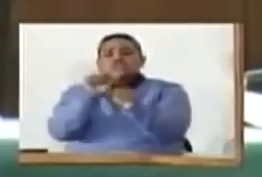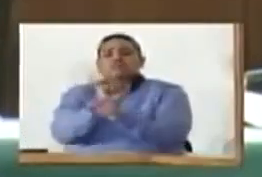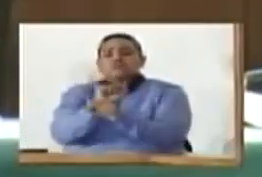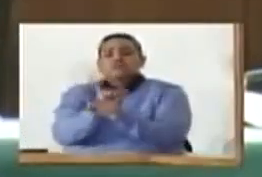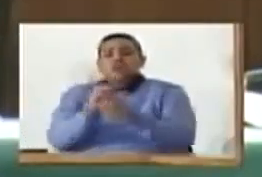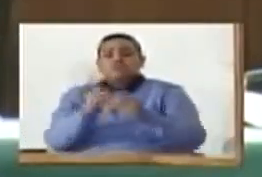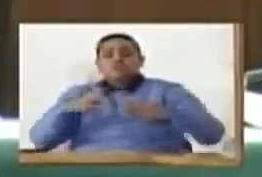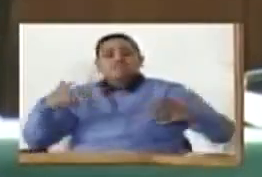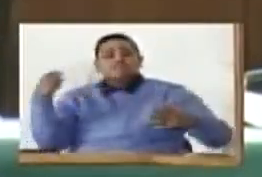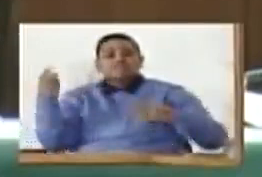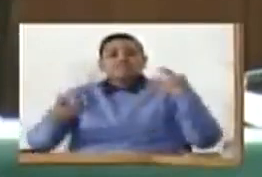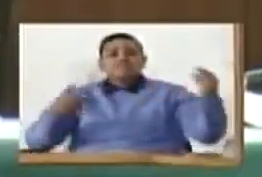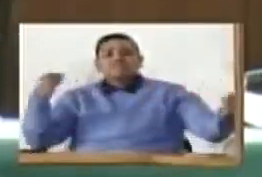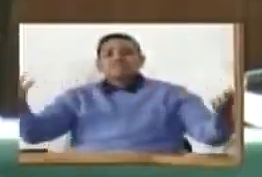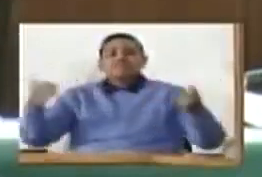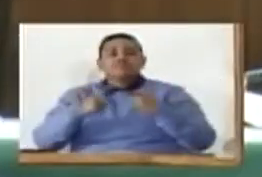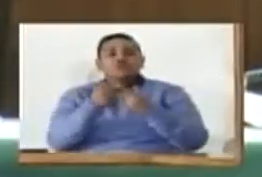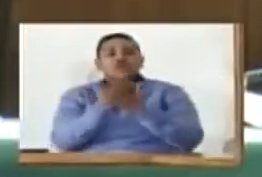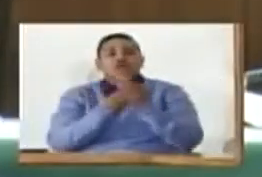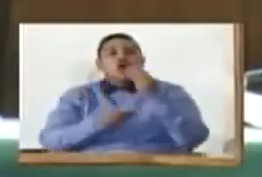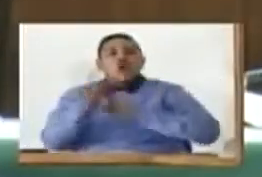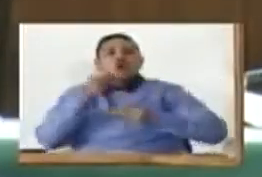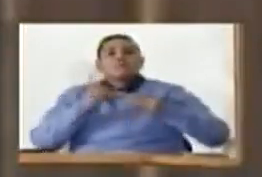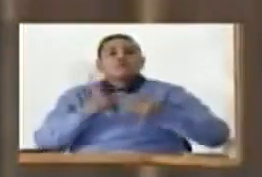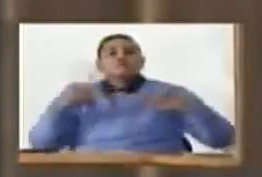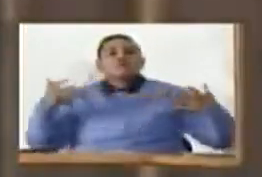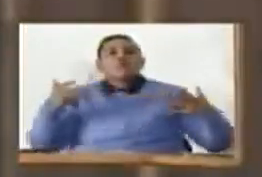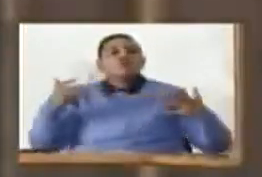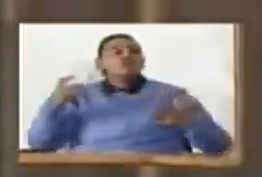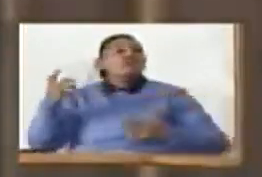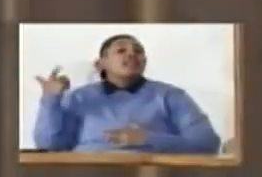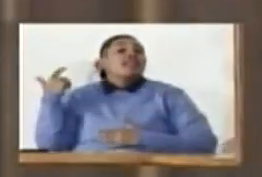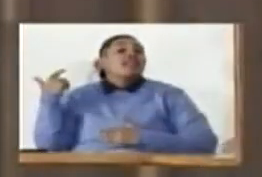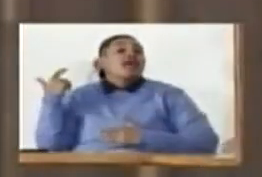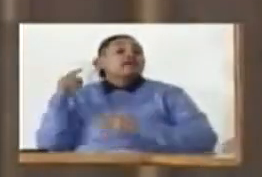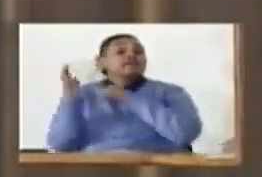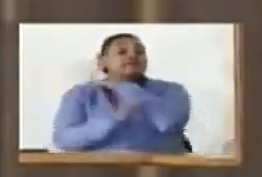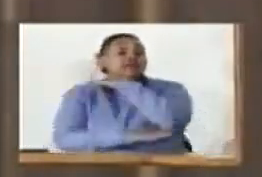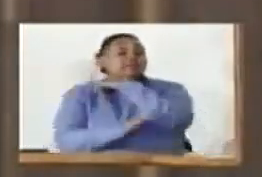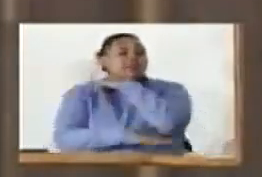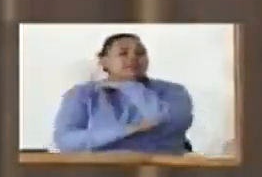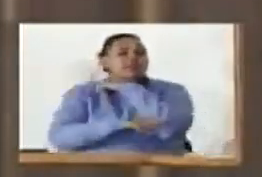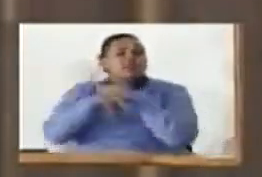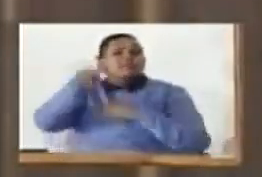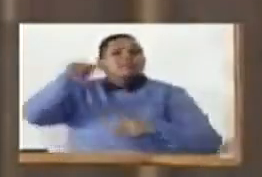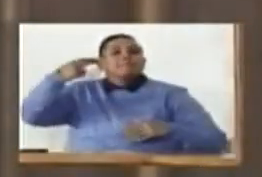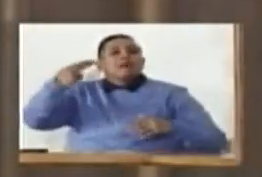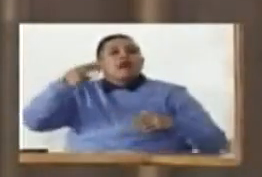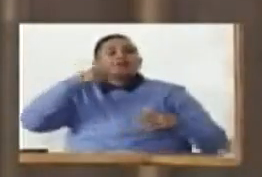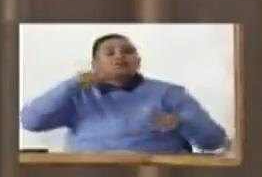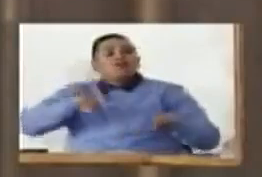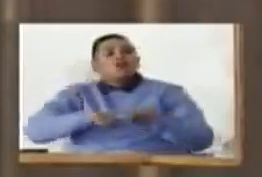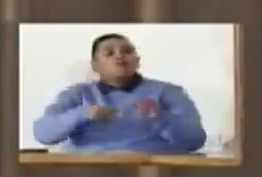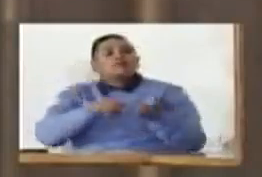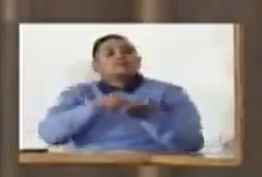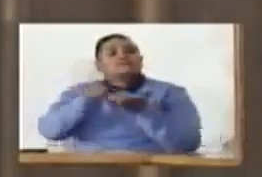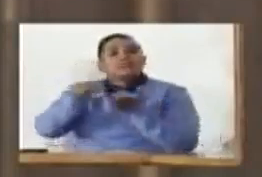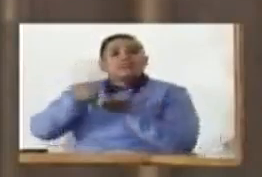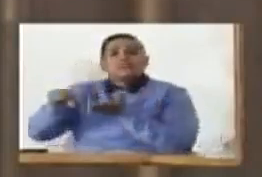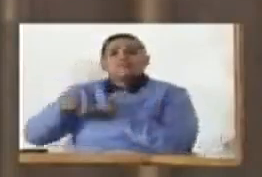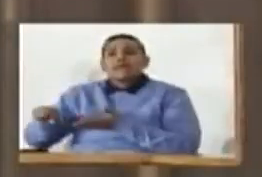creation and economic growth. Last September, PATH commenced the payment of